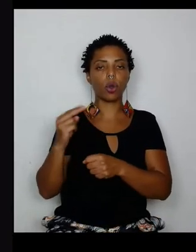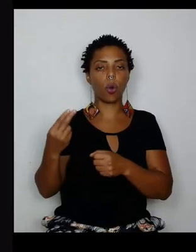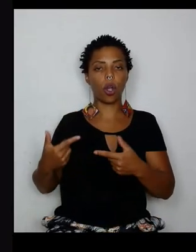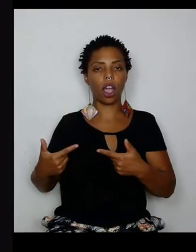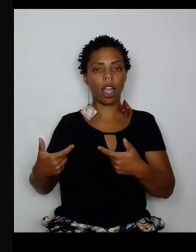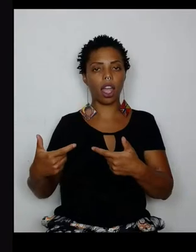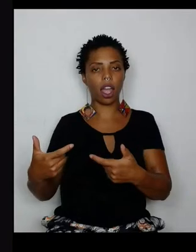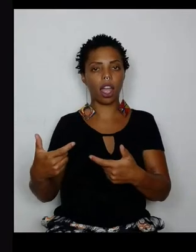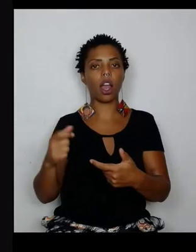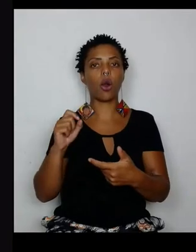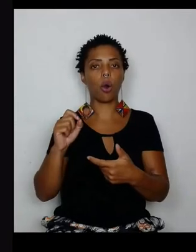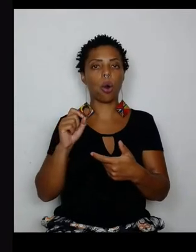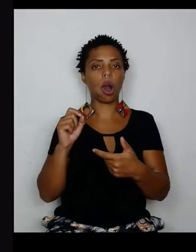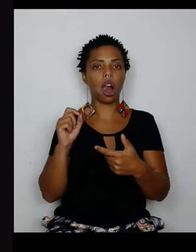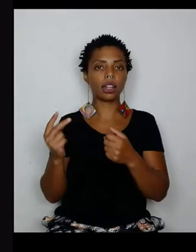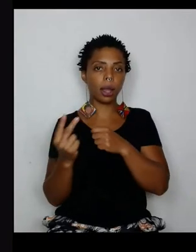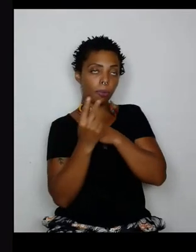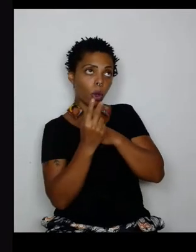work outside